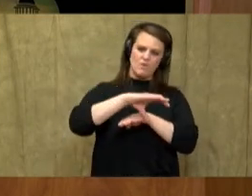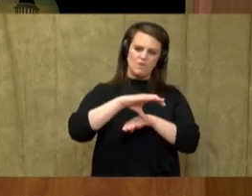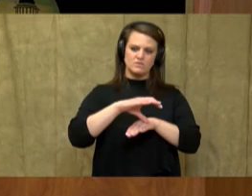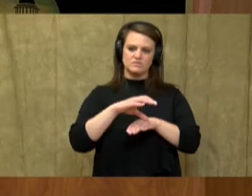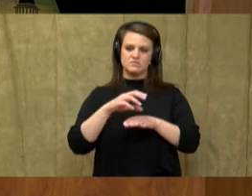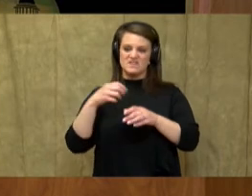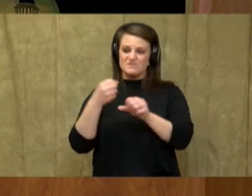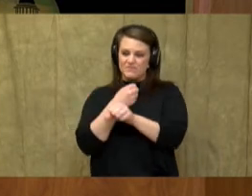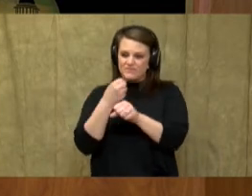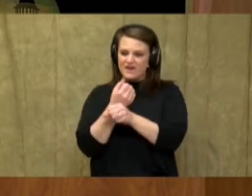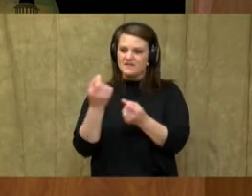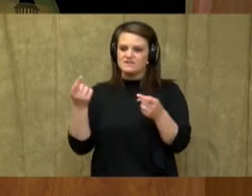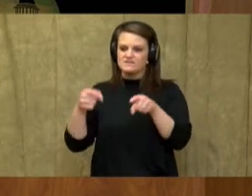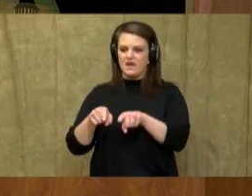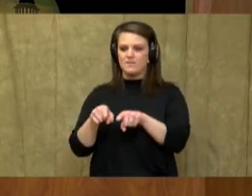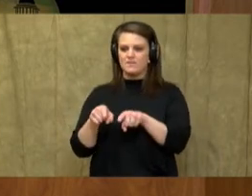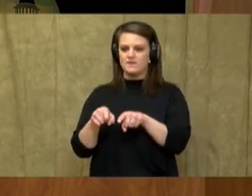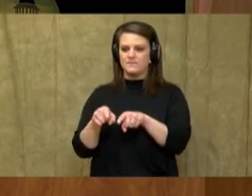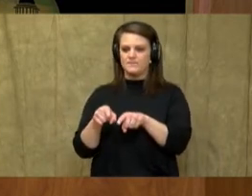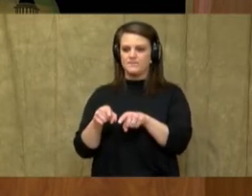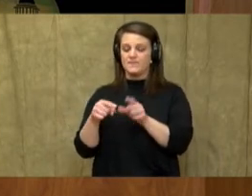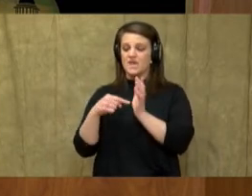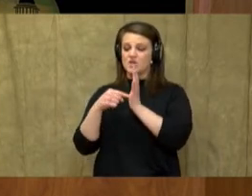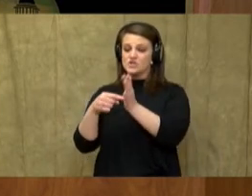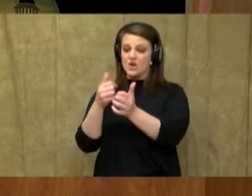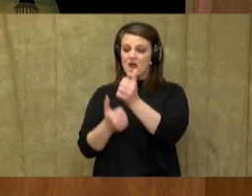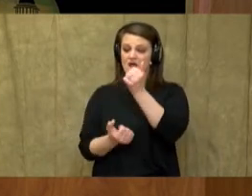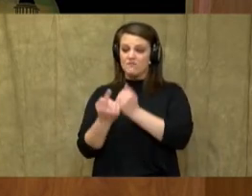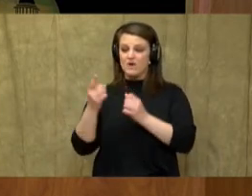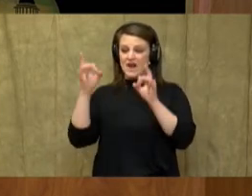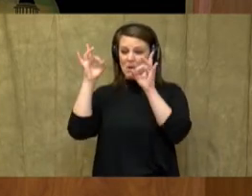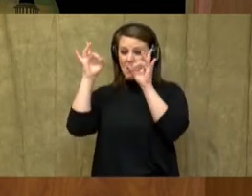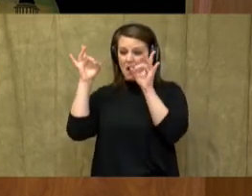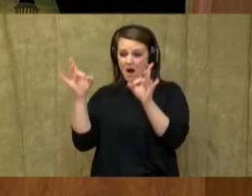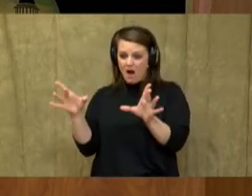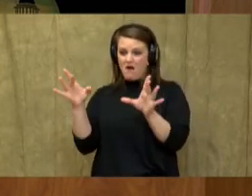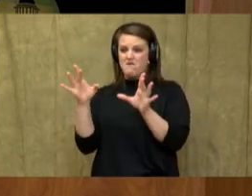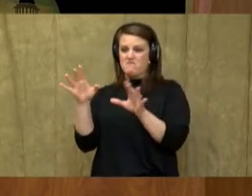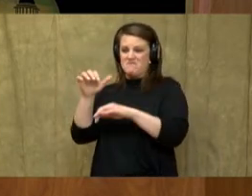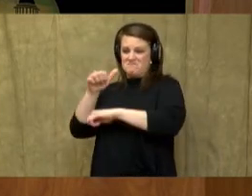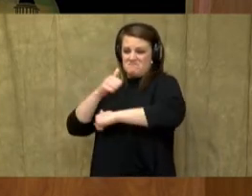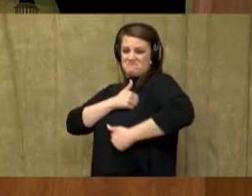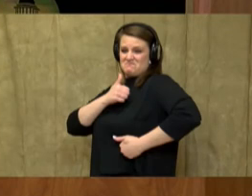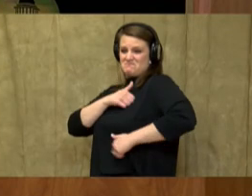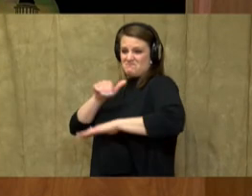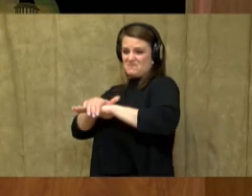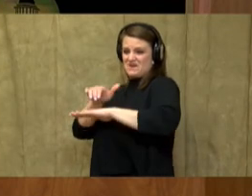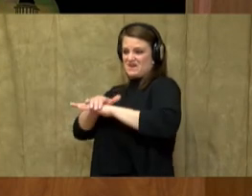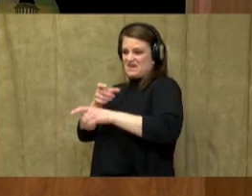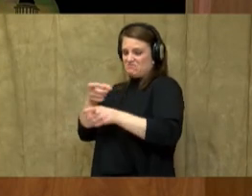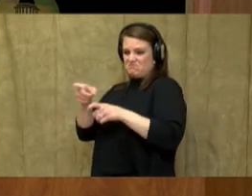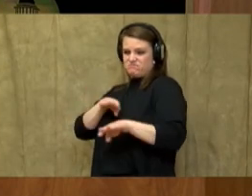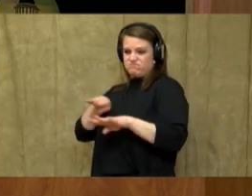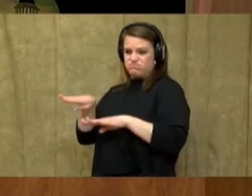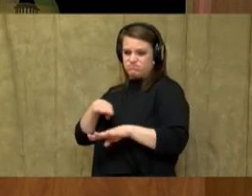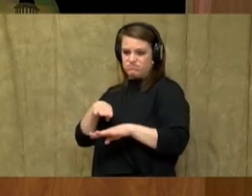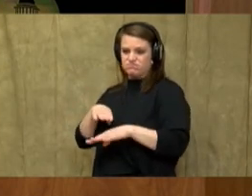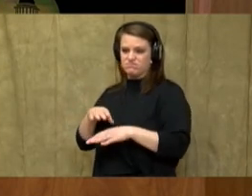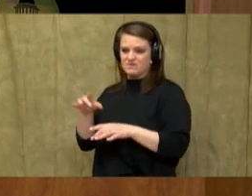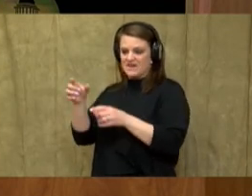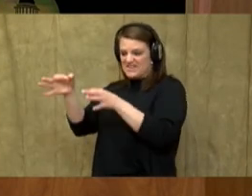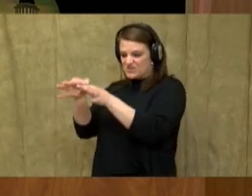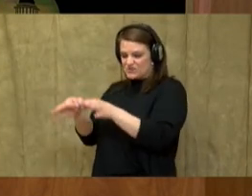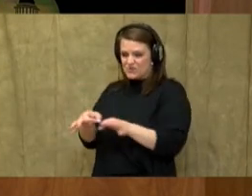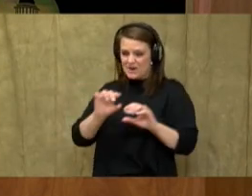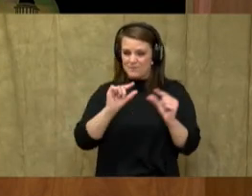that the violence happened just showed everybody how awful the British troops treated the colonists. And he even described